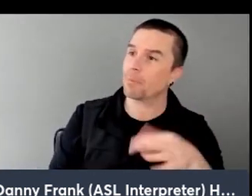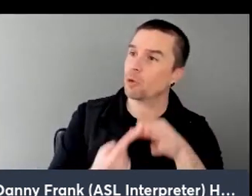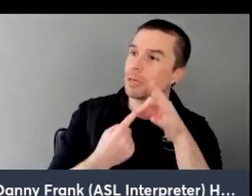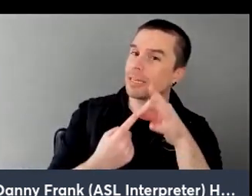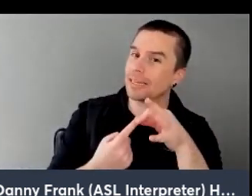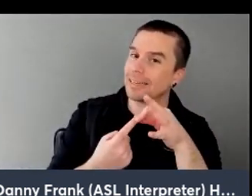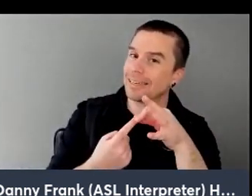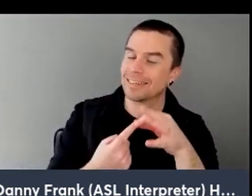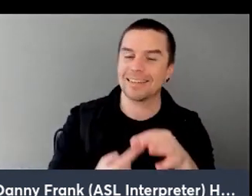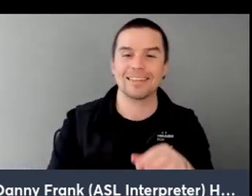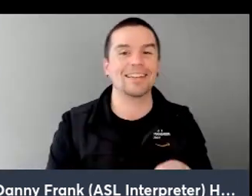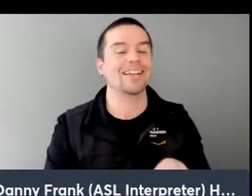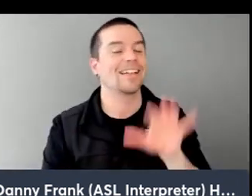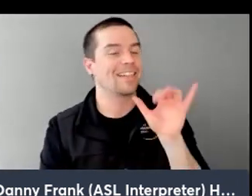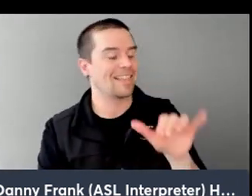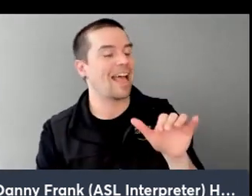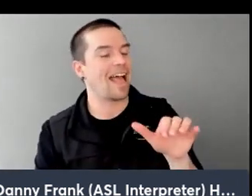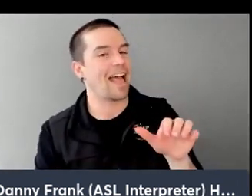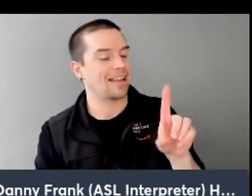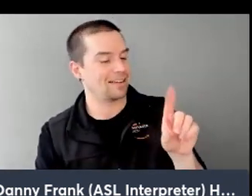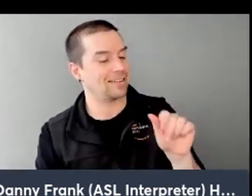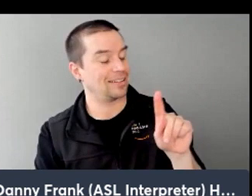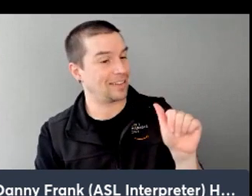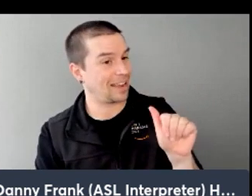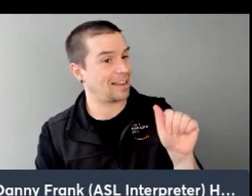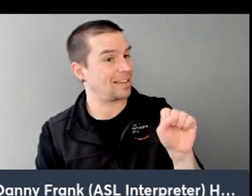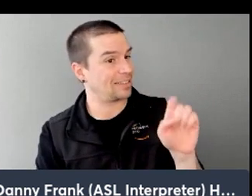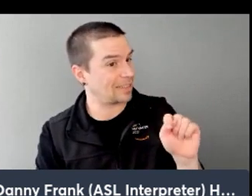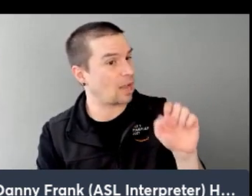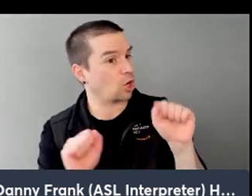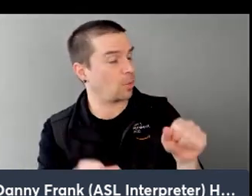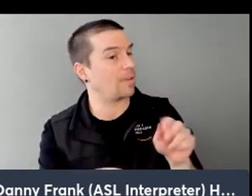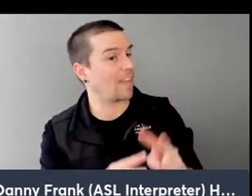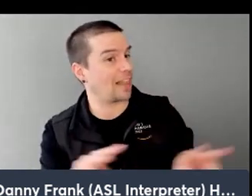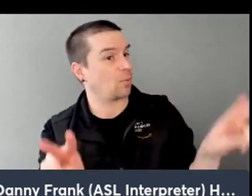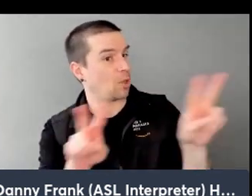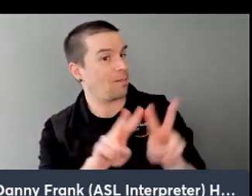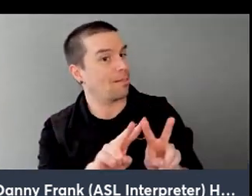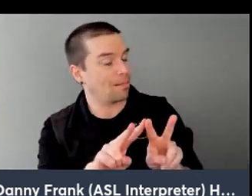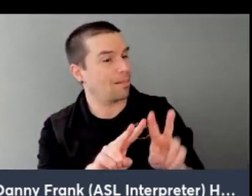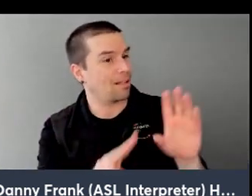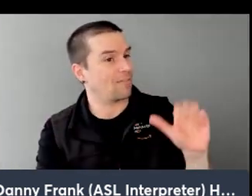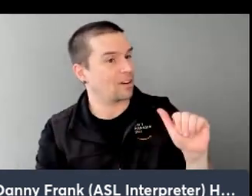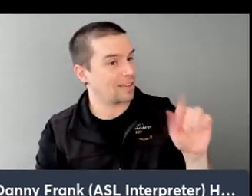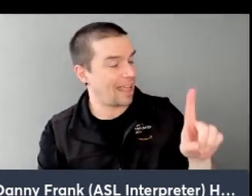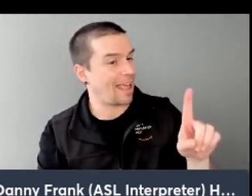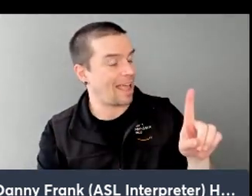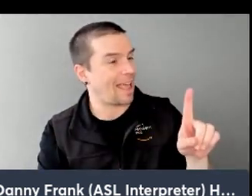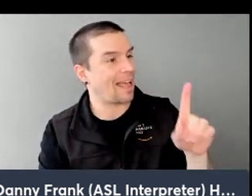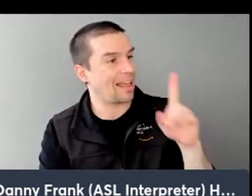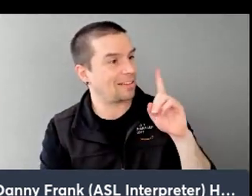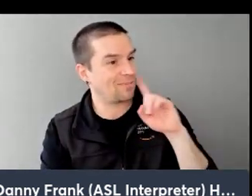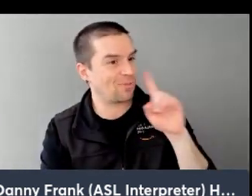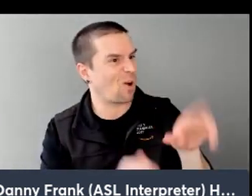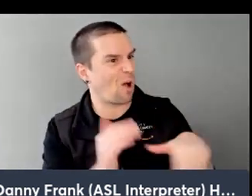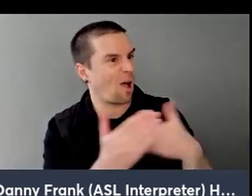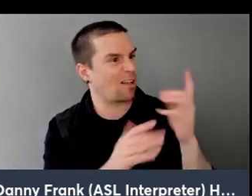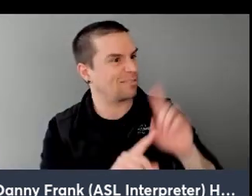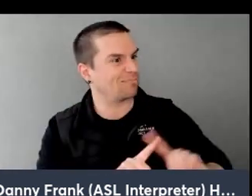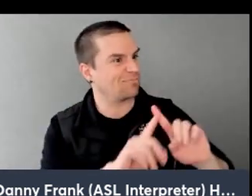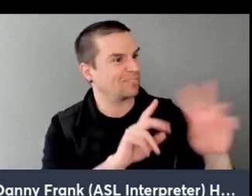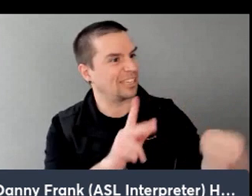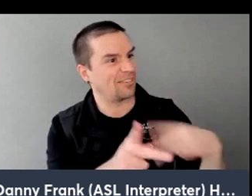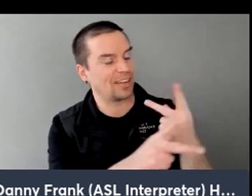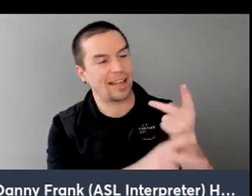be very highly monetizable, selling a cat detector for all kinds of applications. But yeah, sadly, we don't